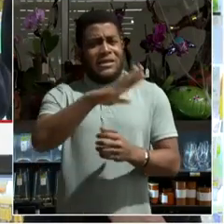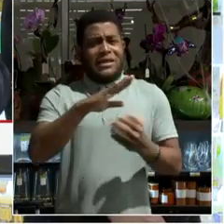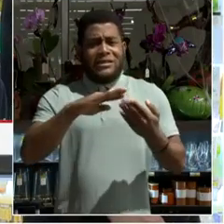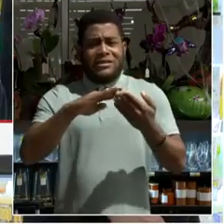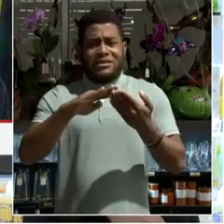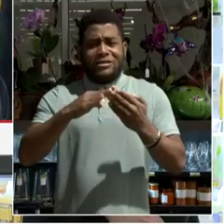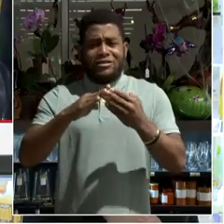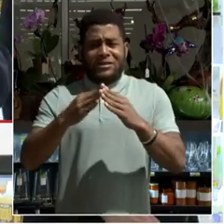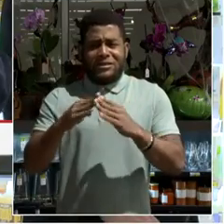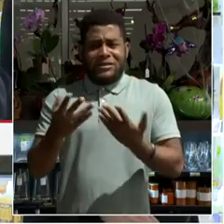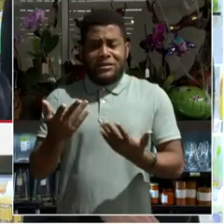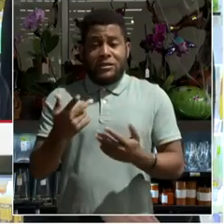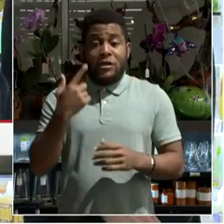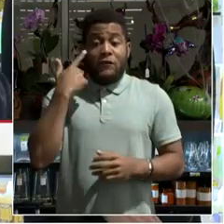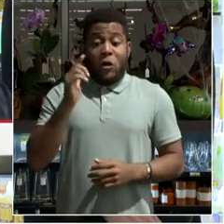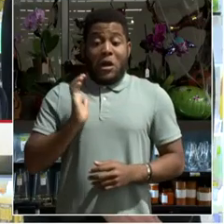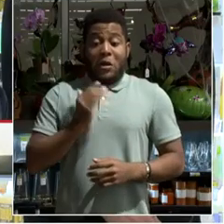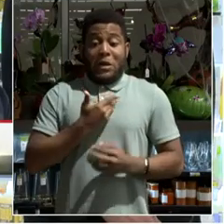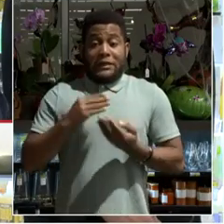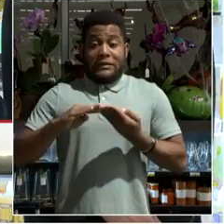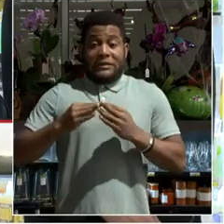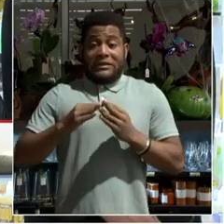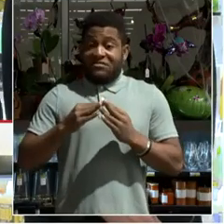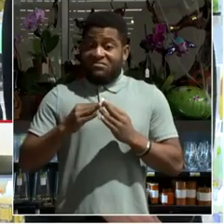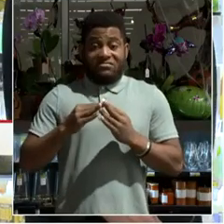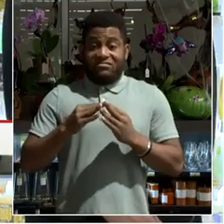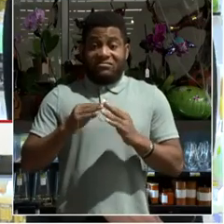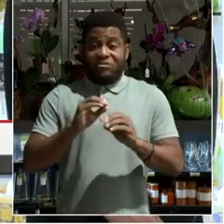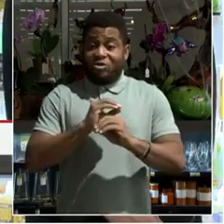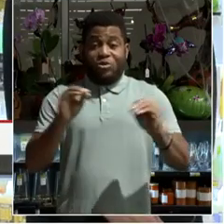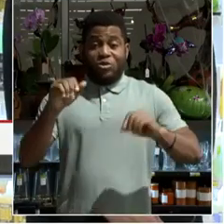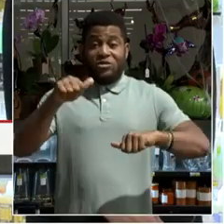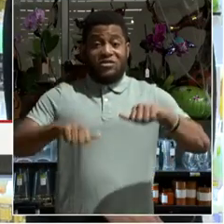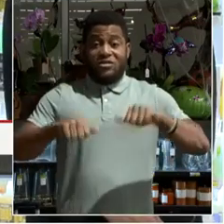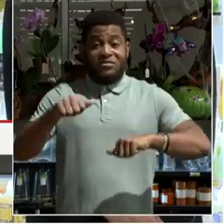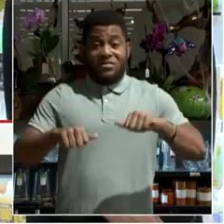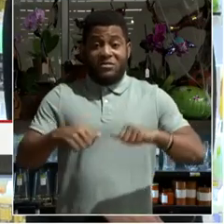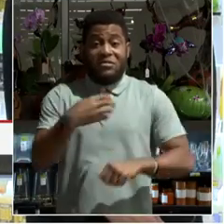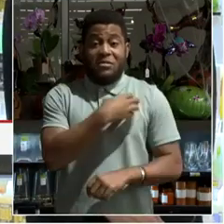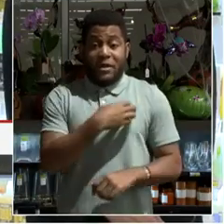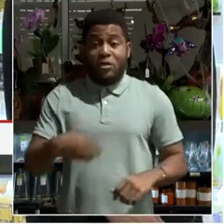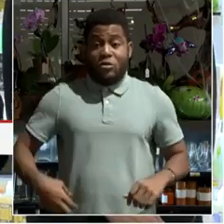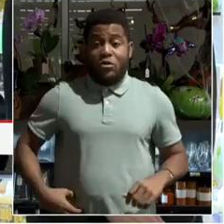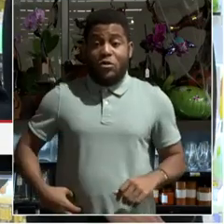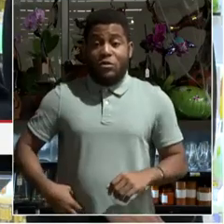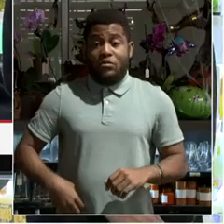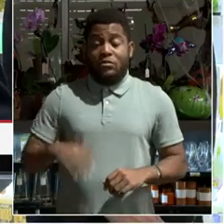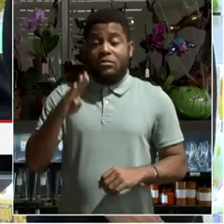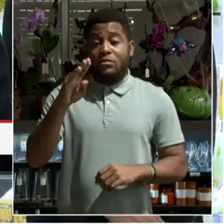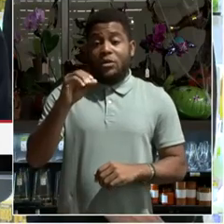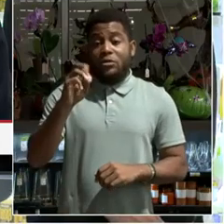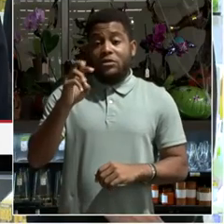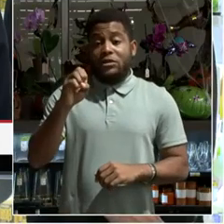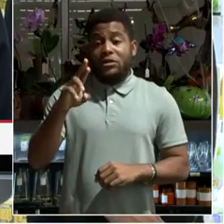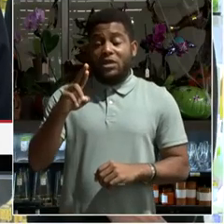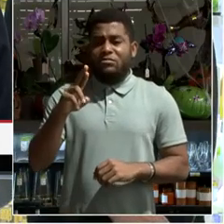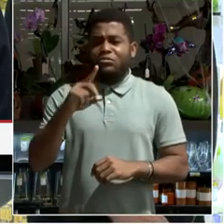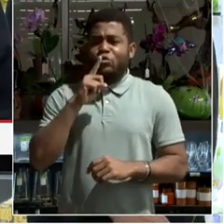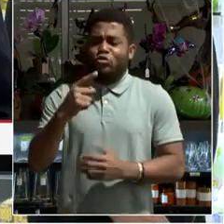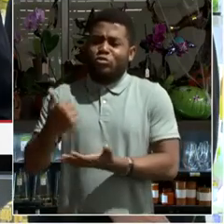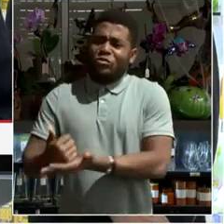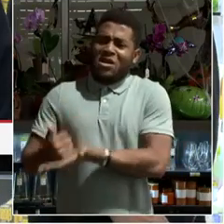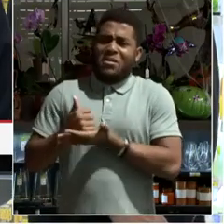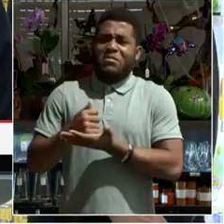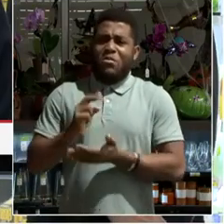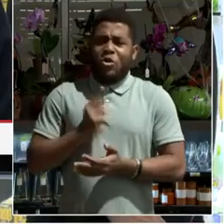for our city, there is no question. Mayor Bowser has helped us to face the